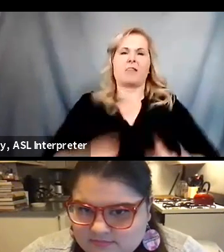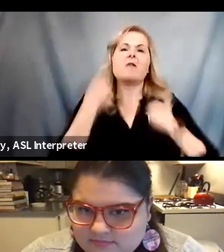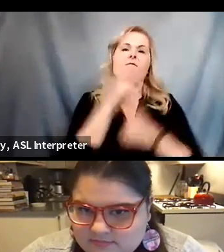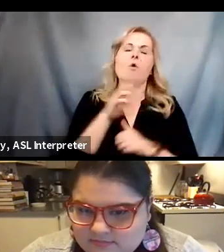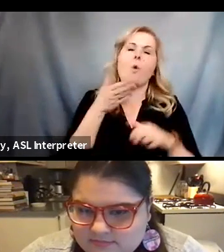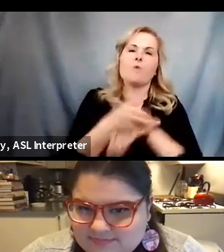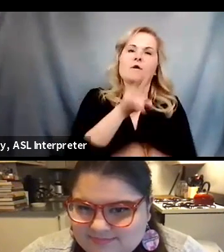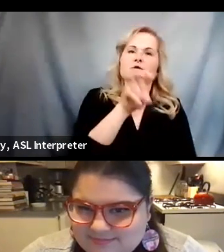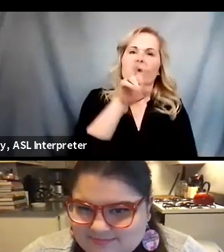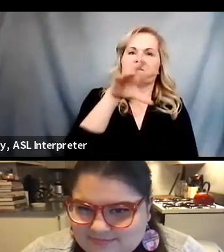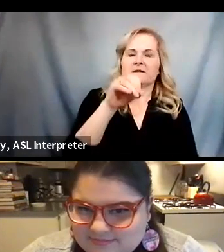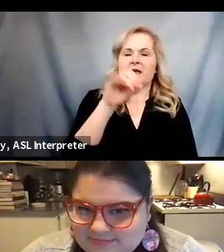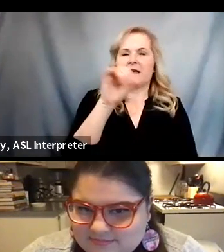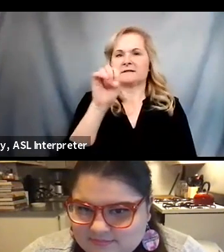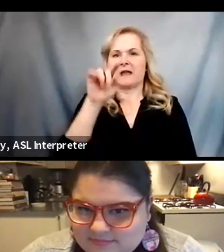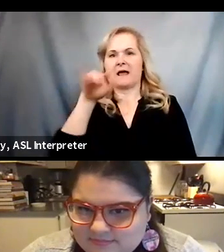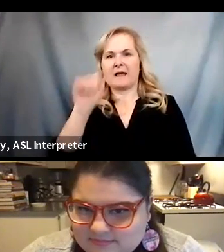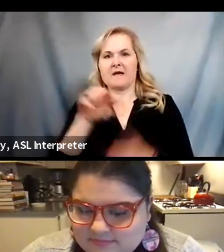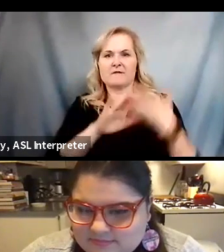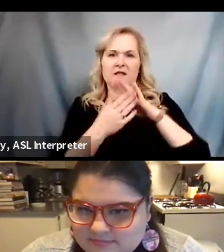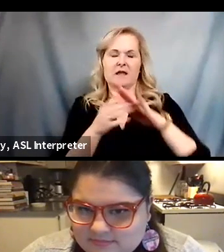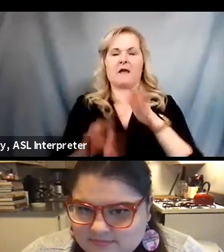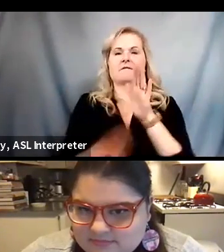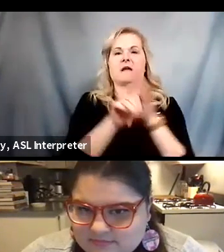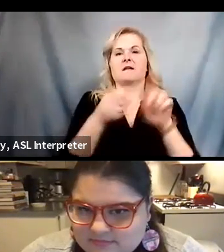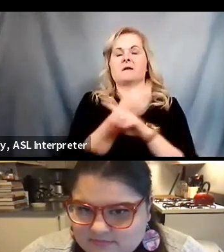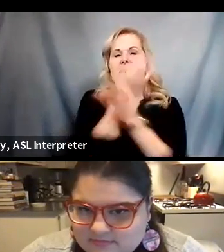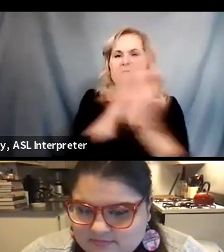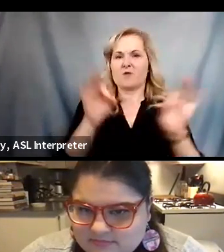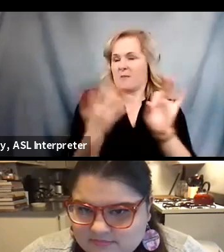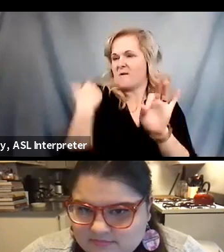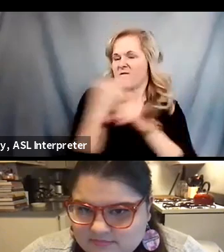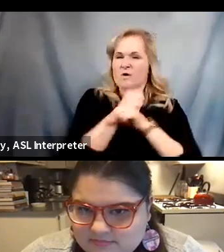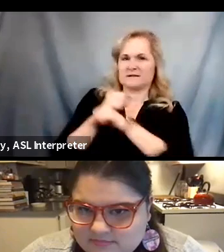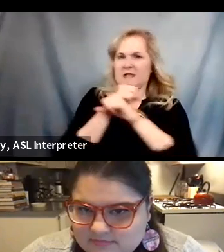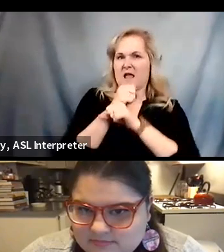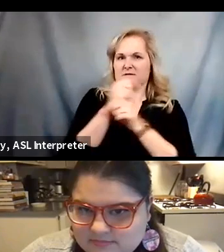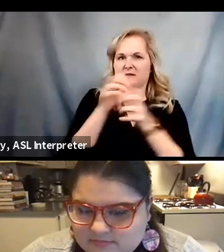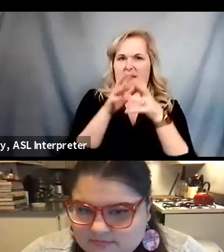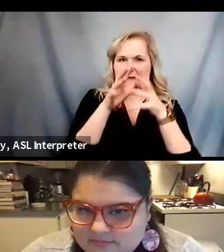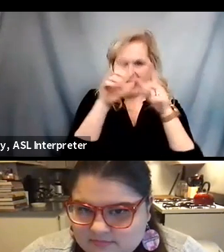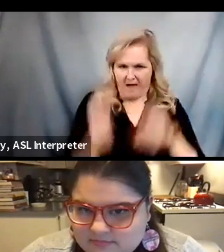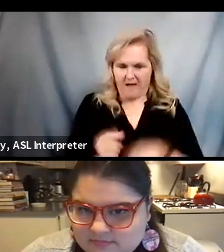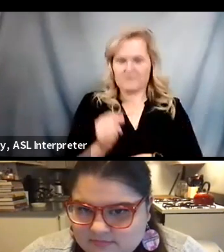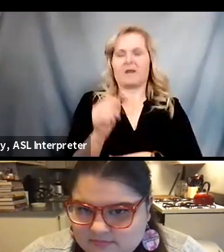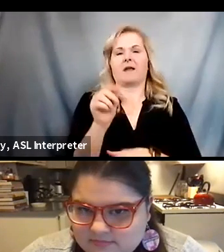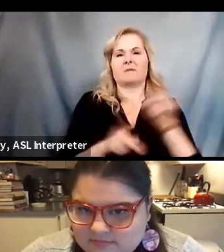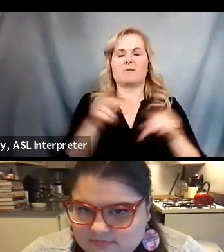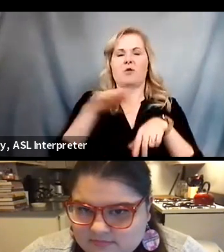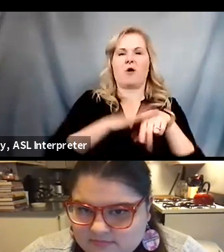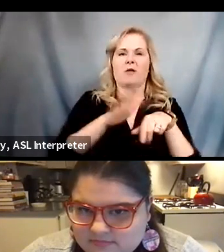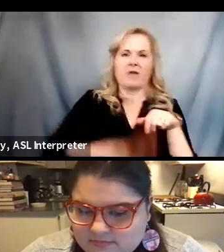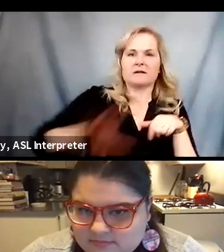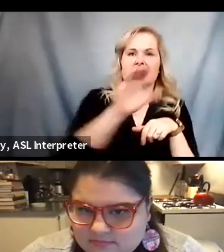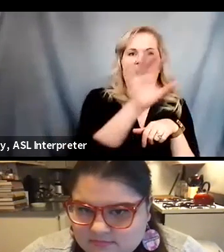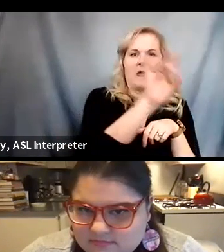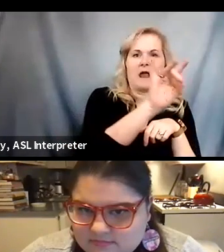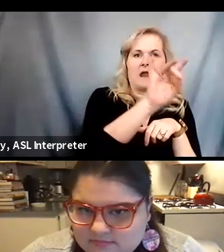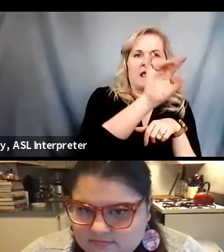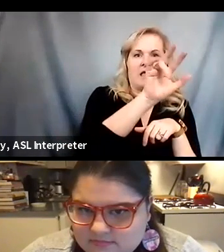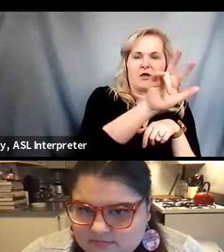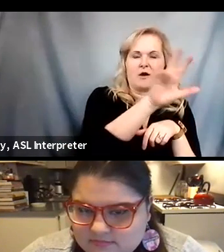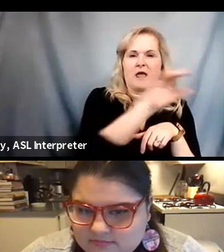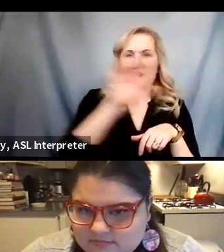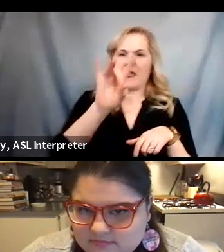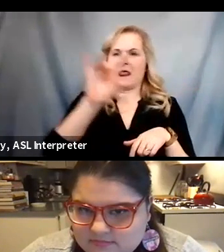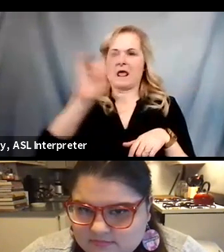the Seneca village founded by free and formerly enslaved African people on the parcels of land between 83rd and 88th streets and